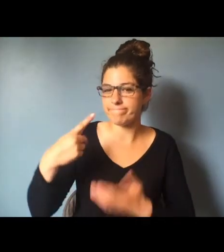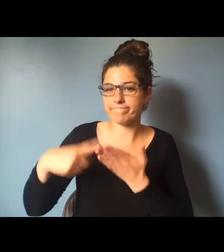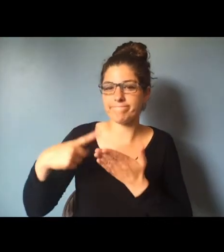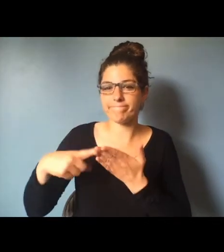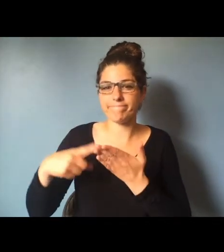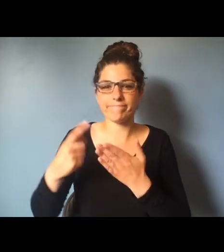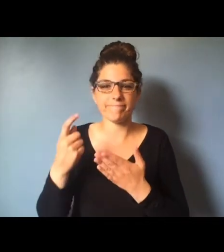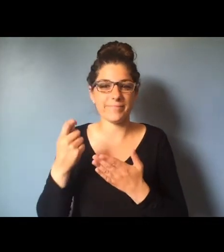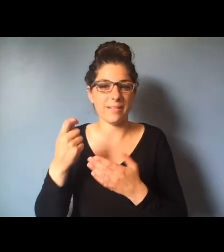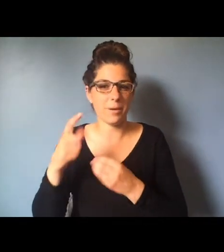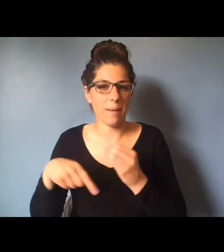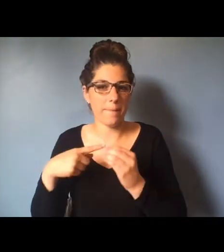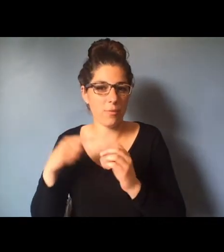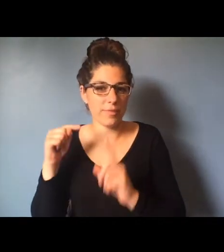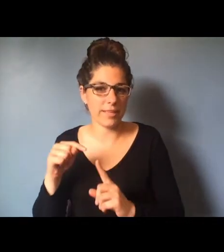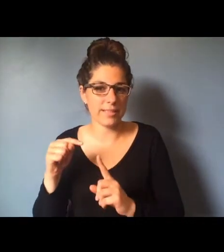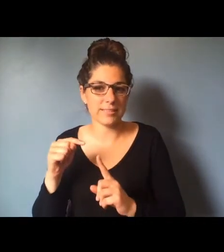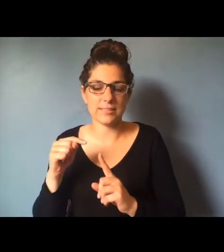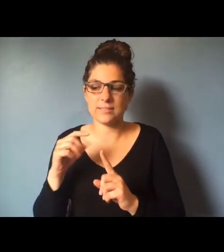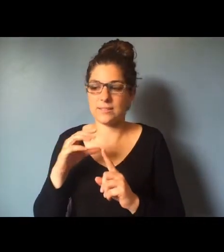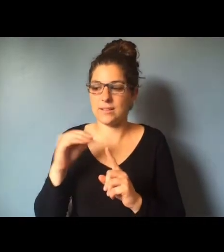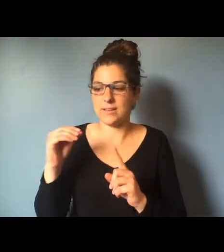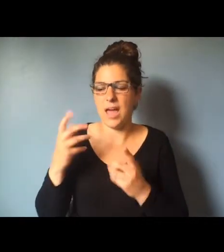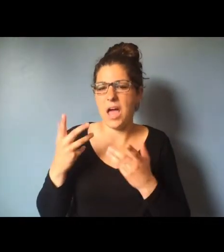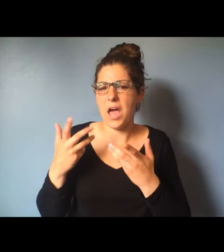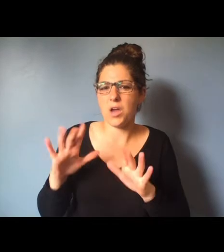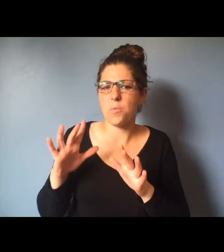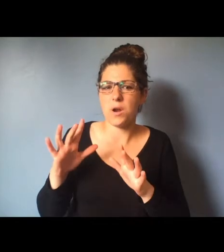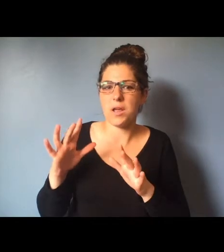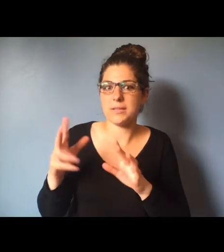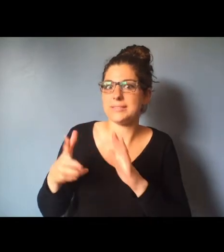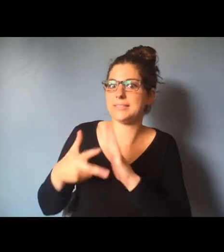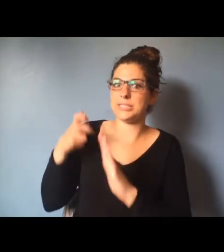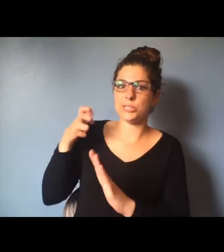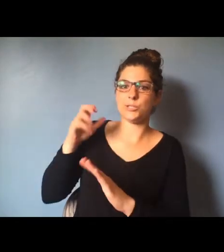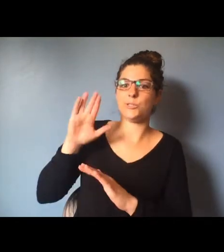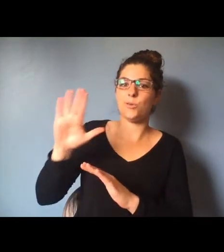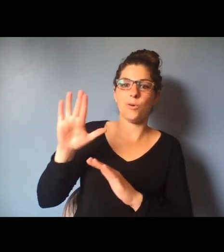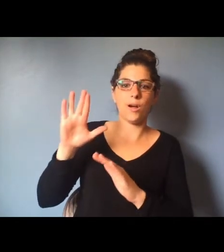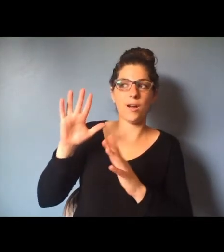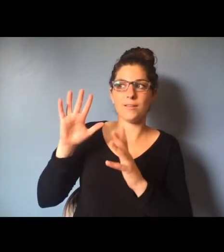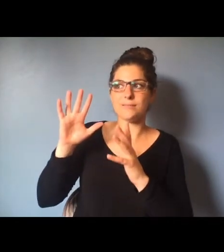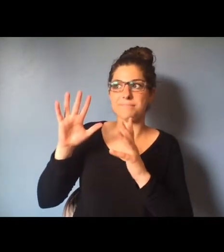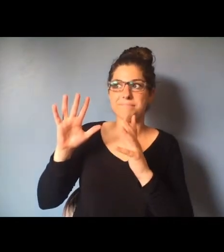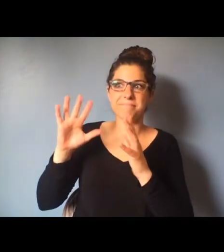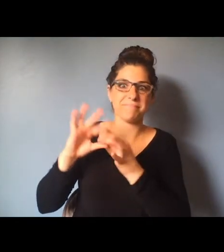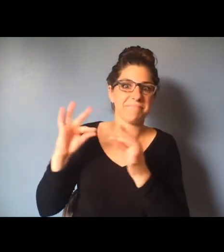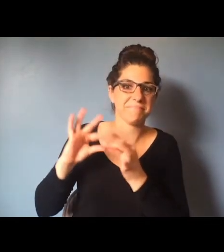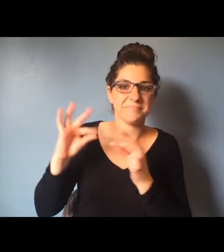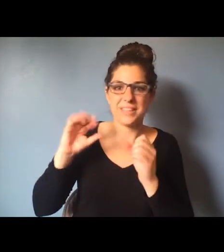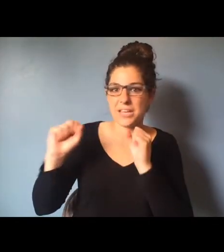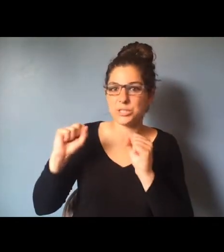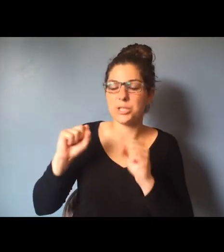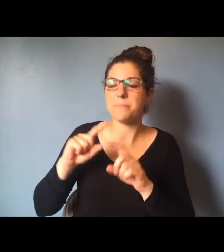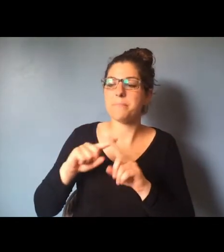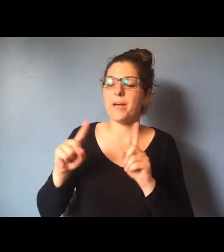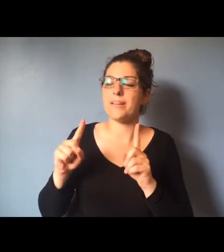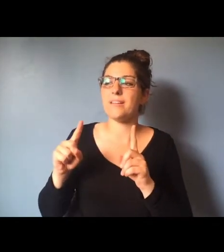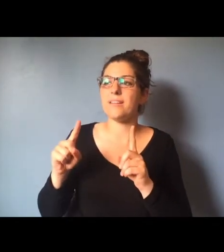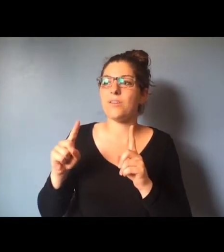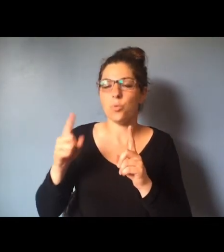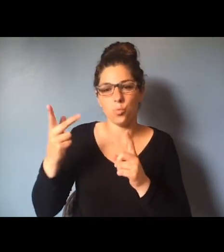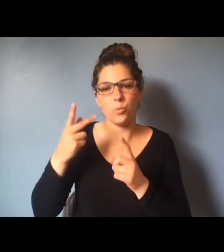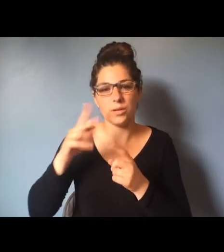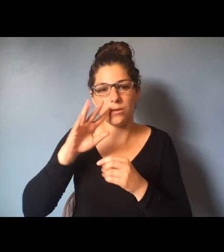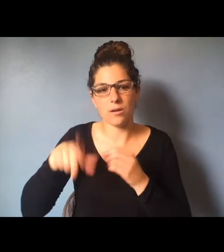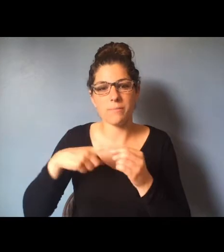bit about this, and I don't want to steal your thunder. but I know we talked a little bit about